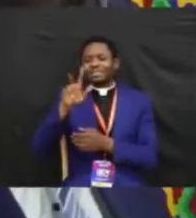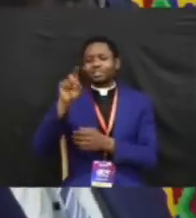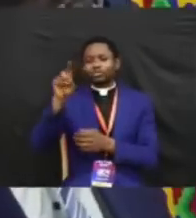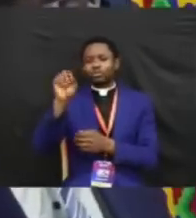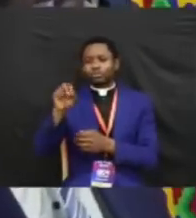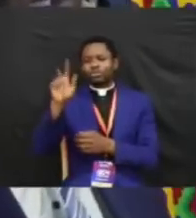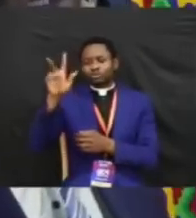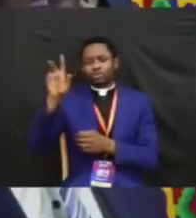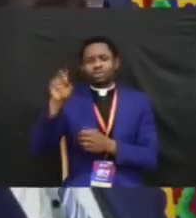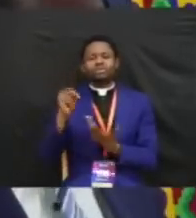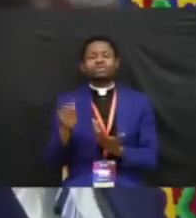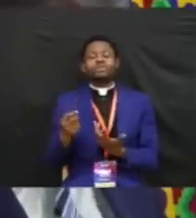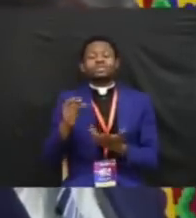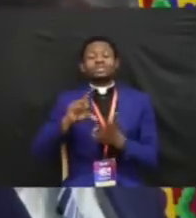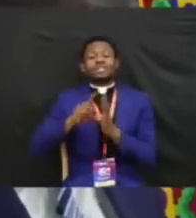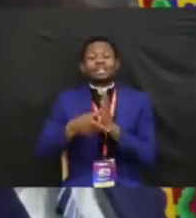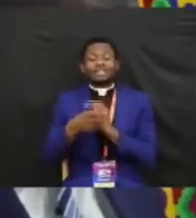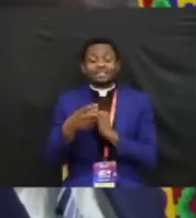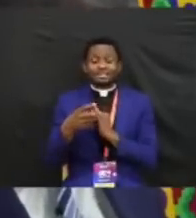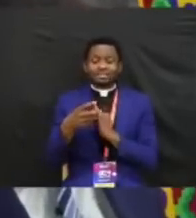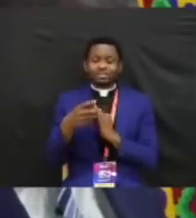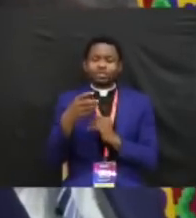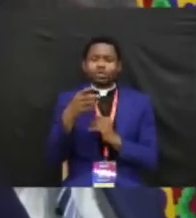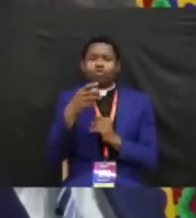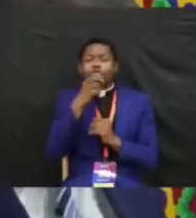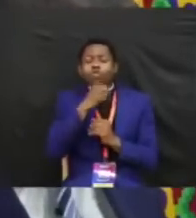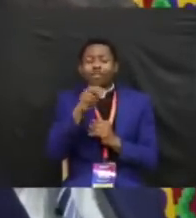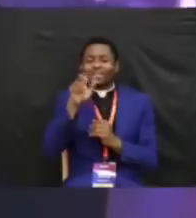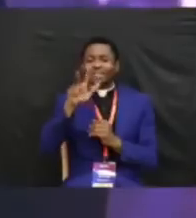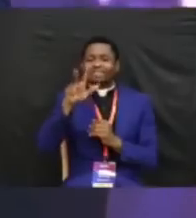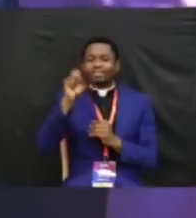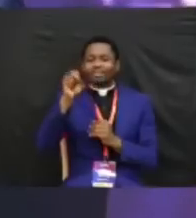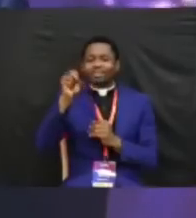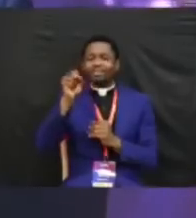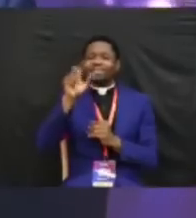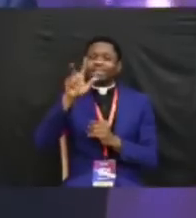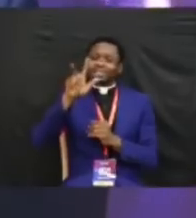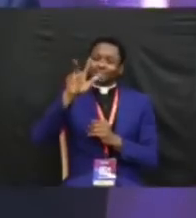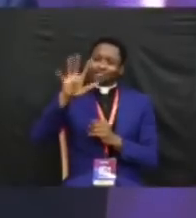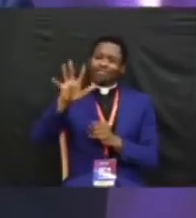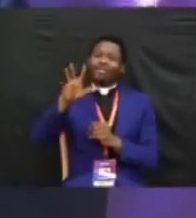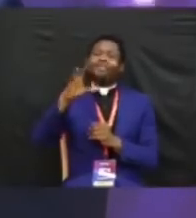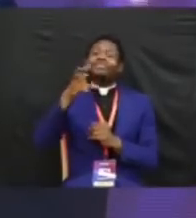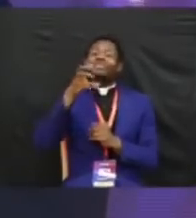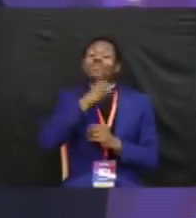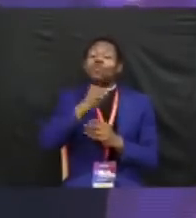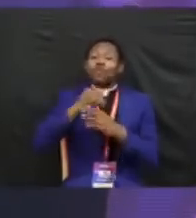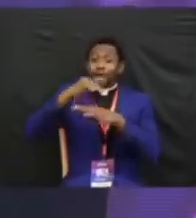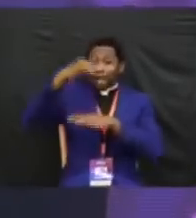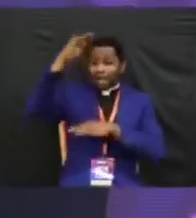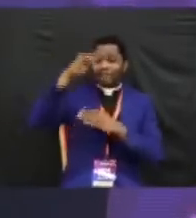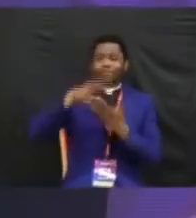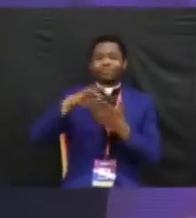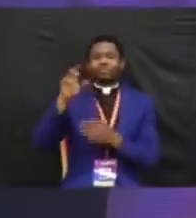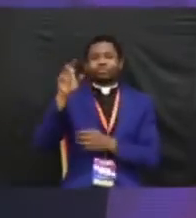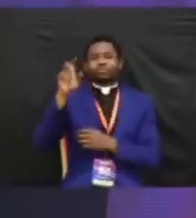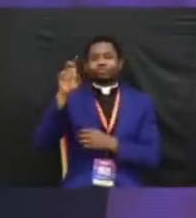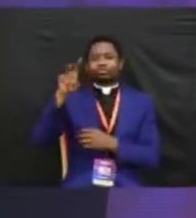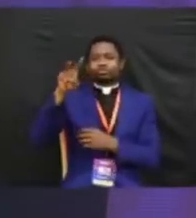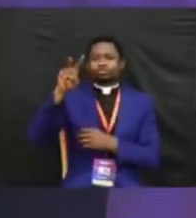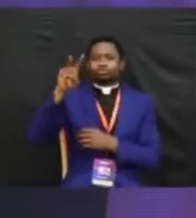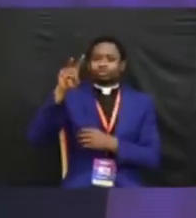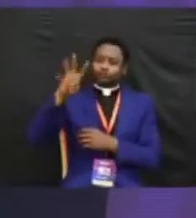while membership of those above 35 years constitute 24.7%. As of December